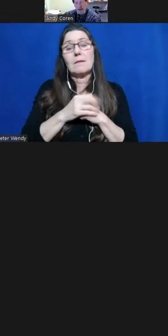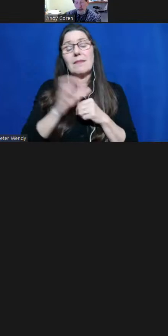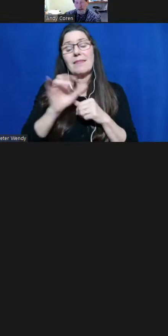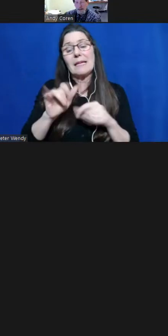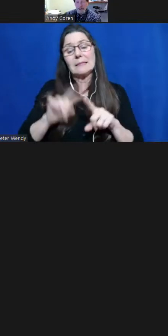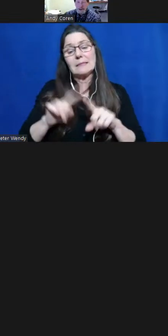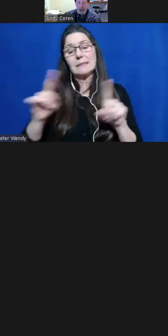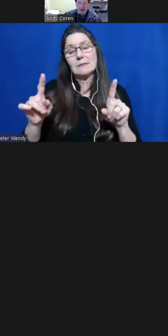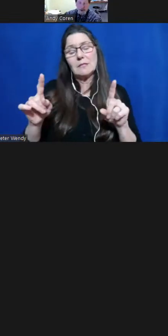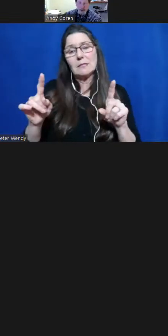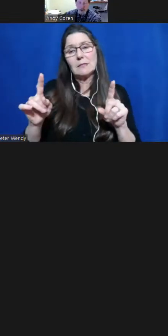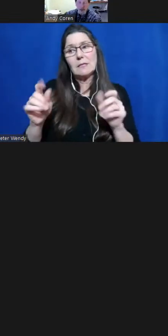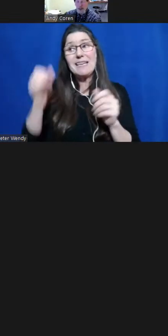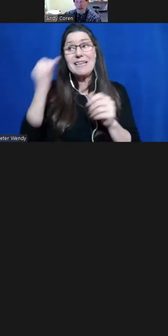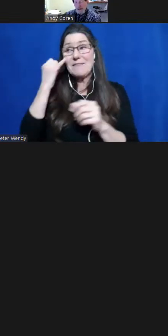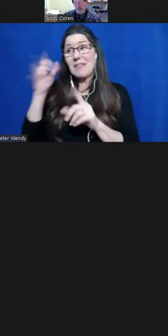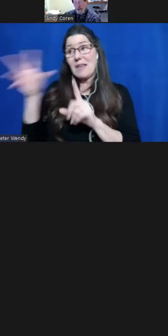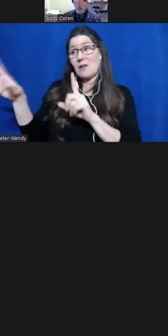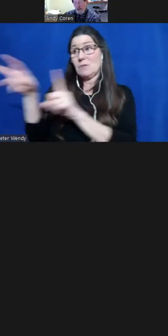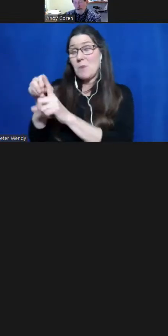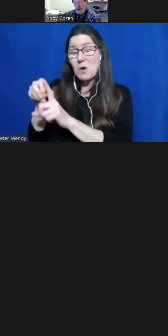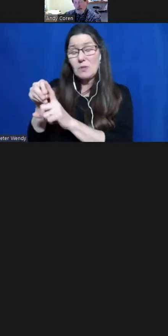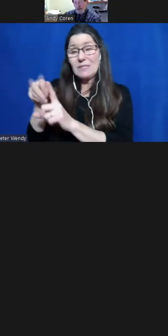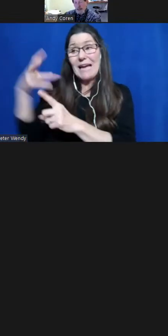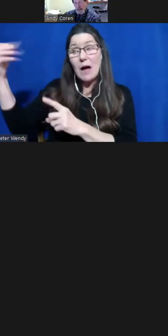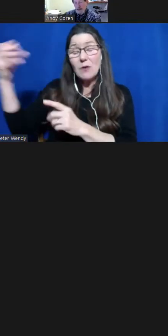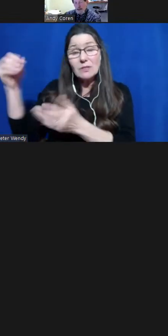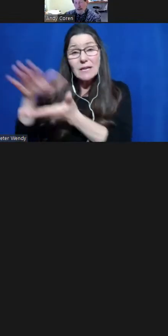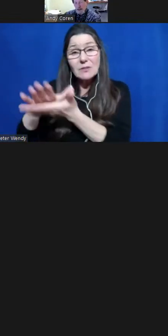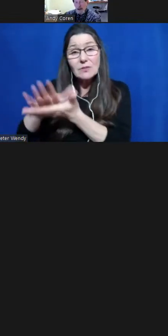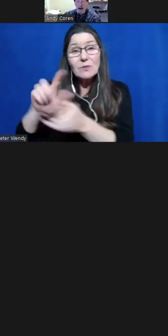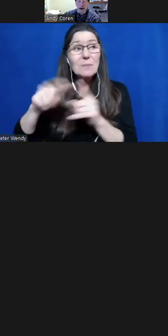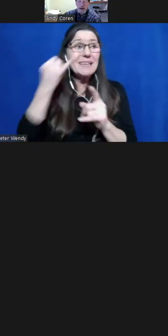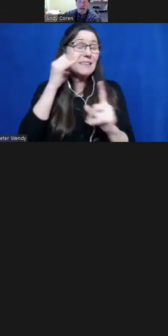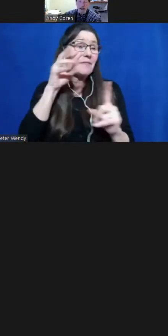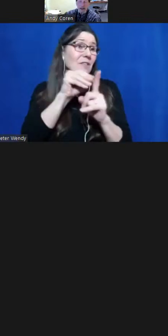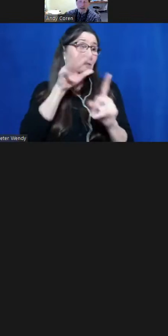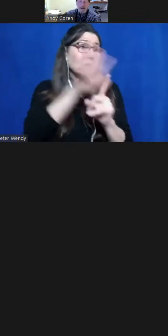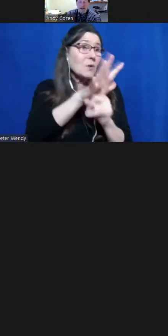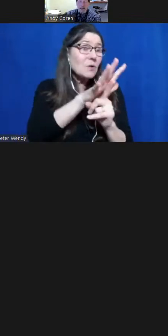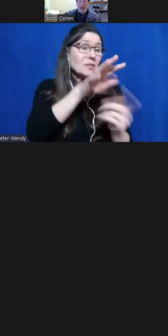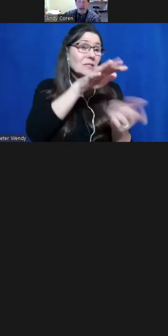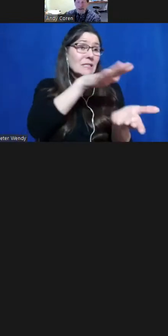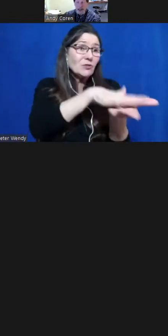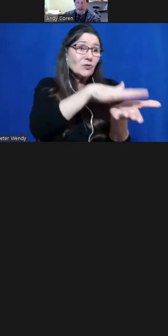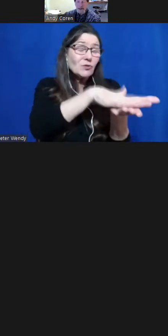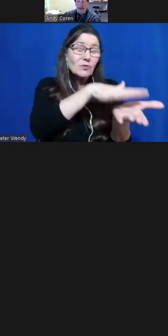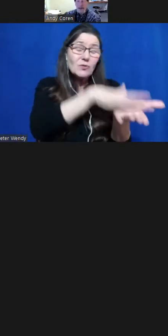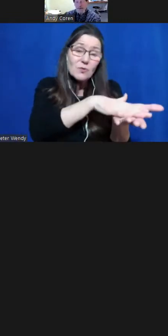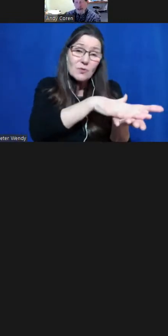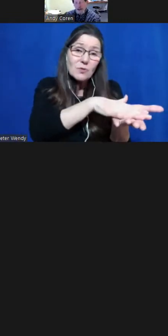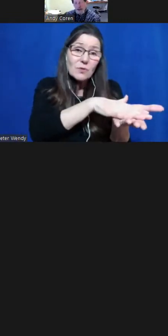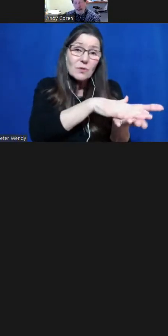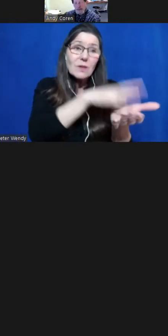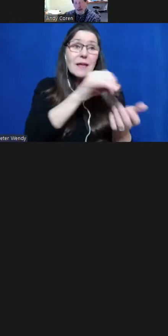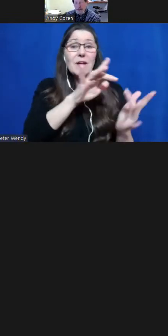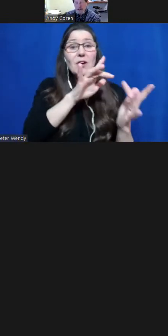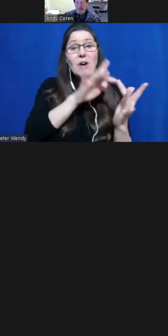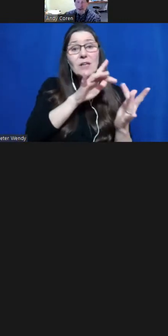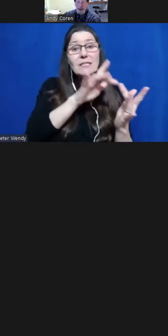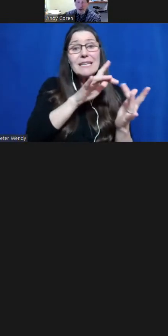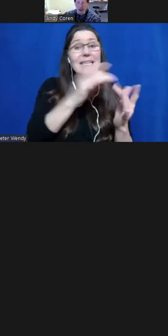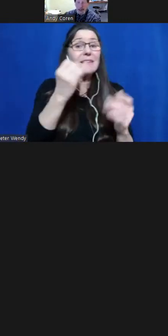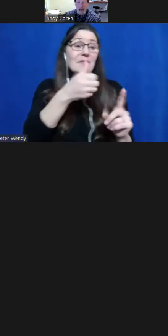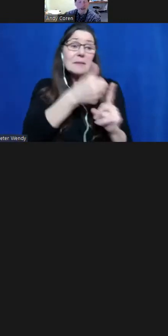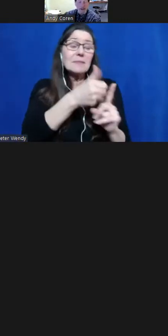COVID contact outside of school. But even if they're in school and they're a contact, if they don't test